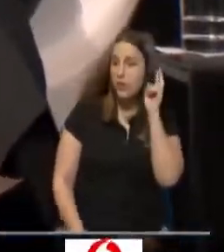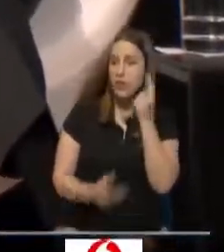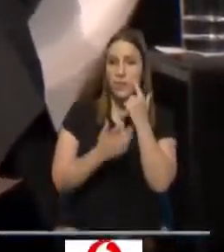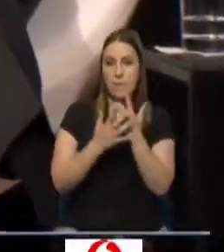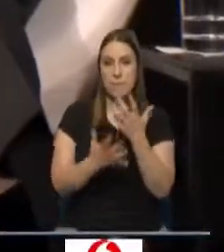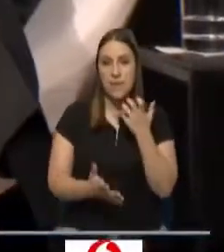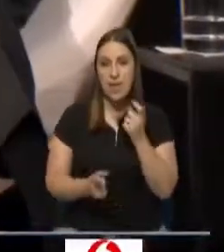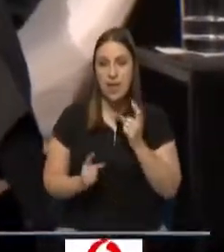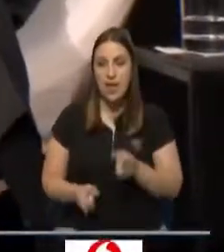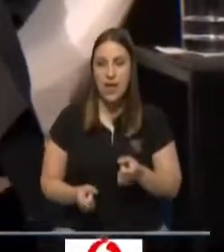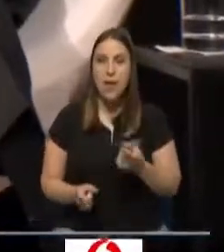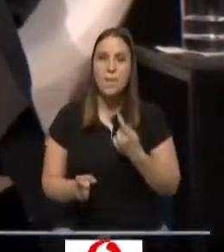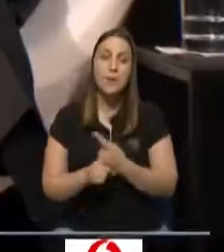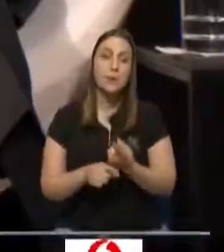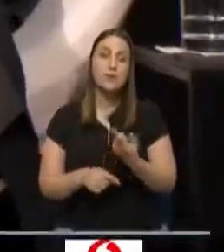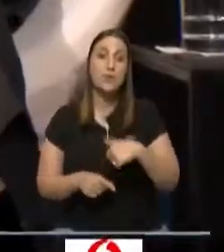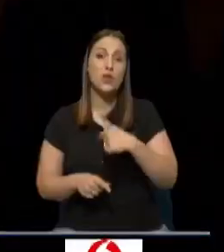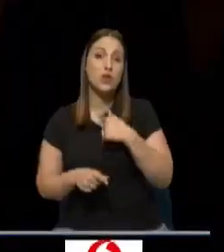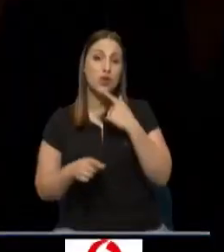just very...